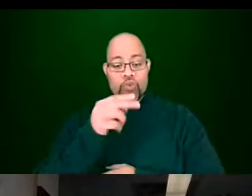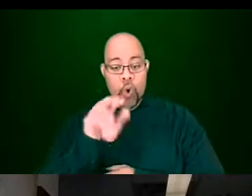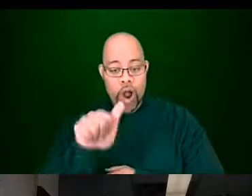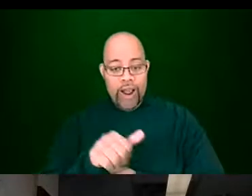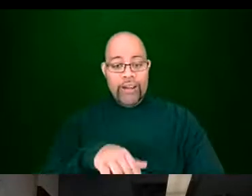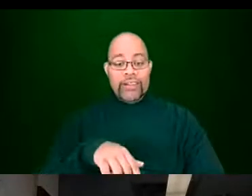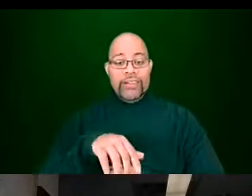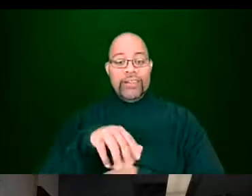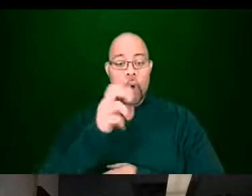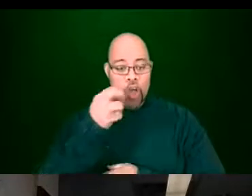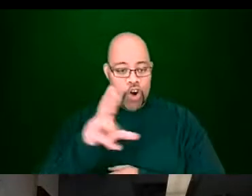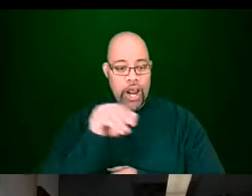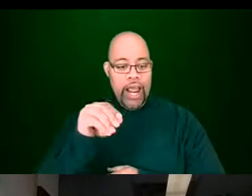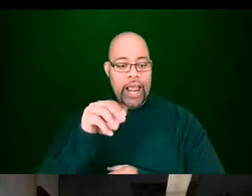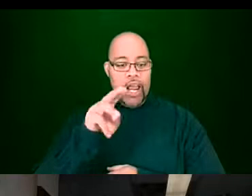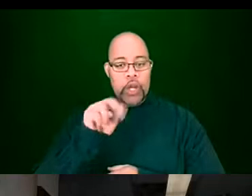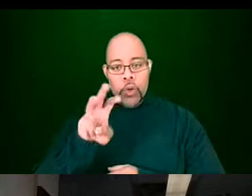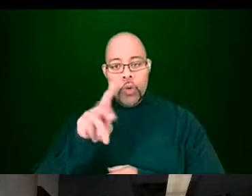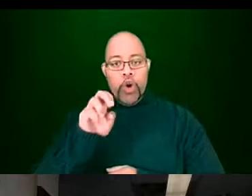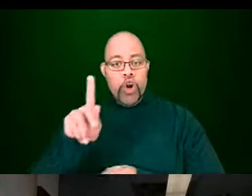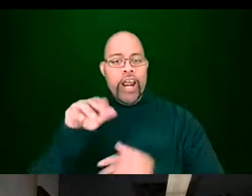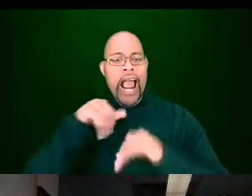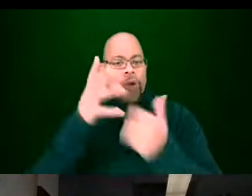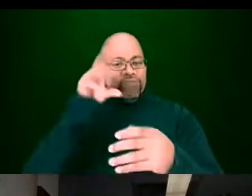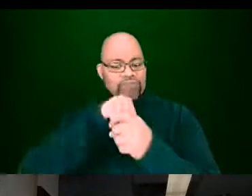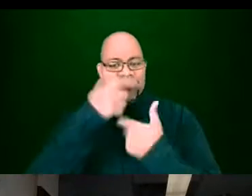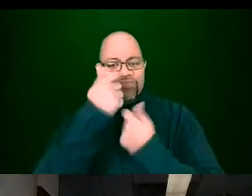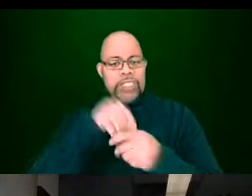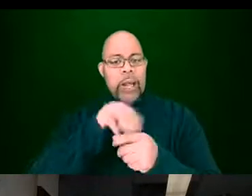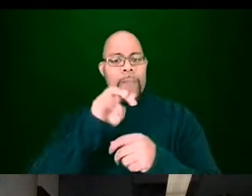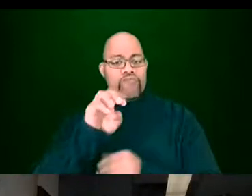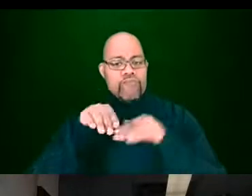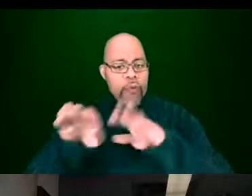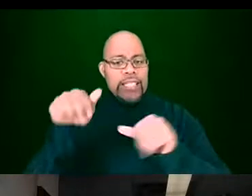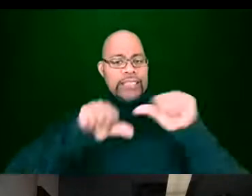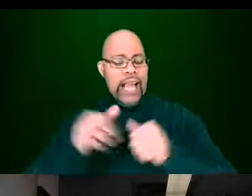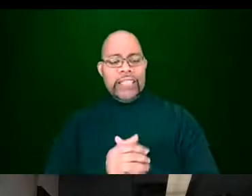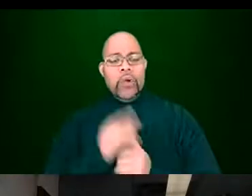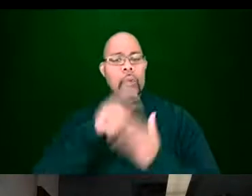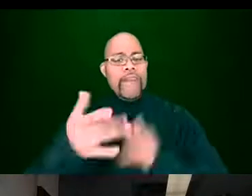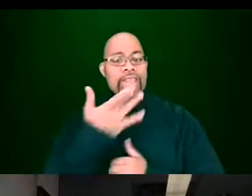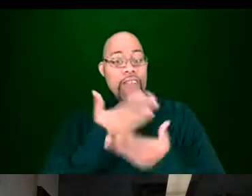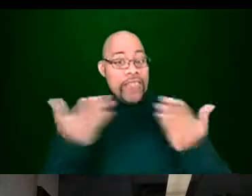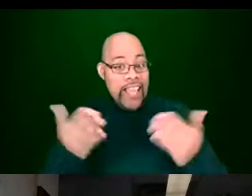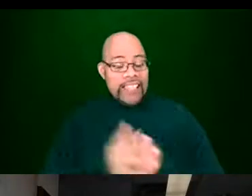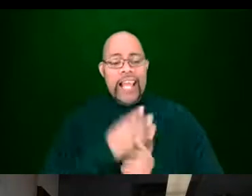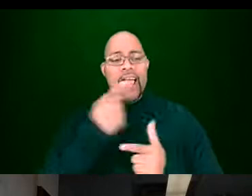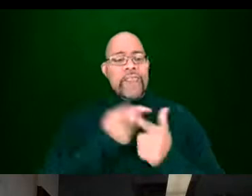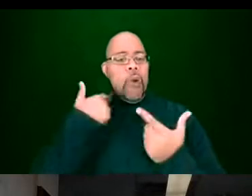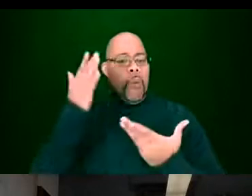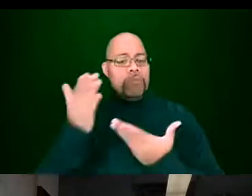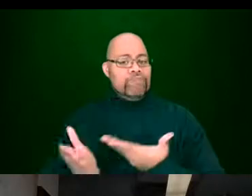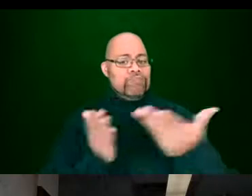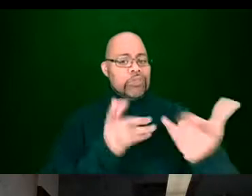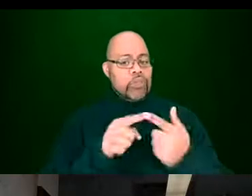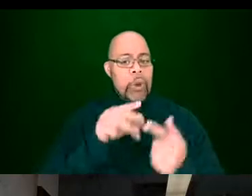and Dr. Newkirk about how they got interested in marine science, what their favorite things are, and then we're going to pass it over